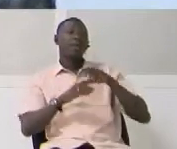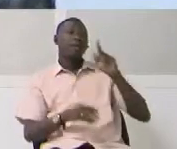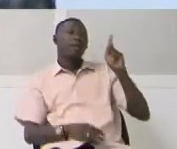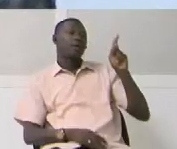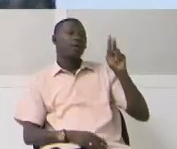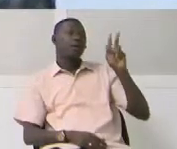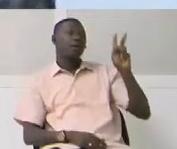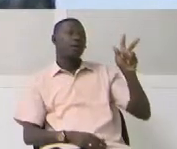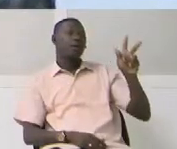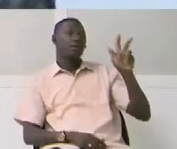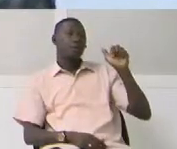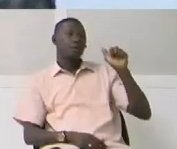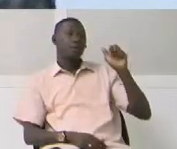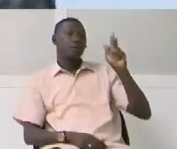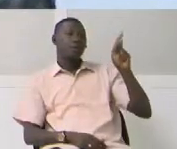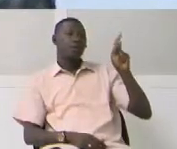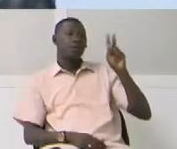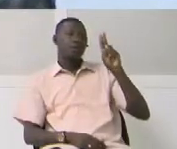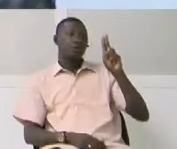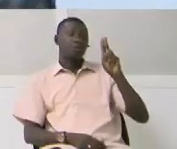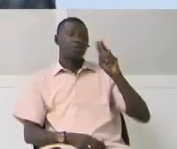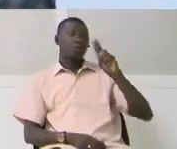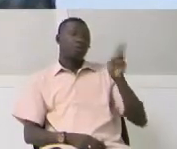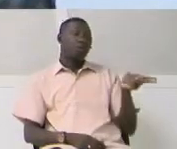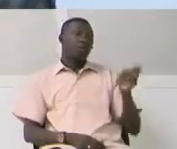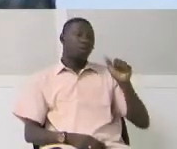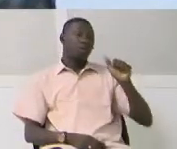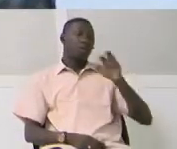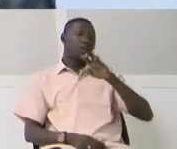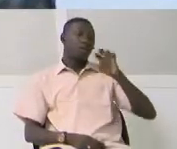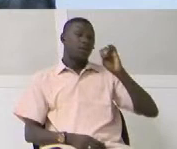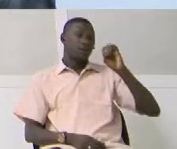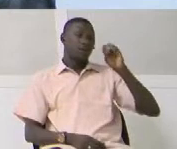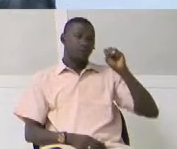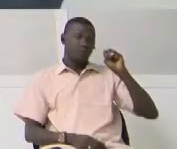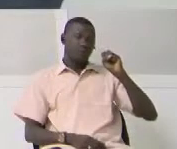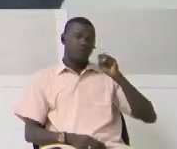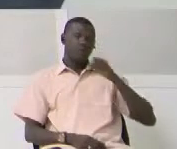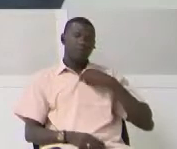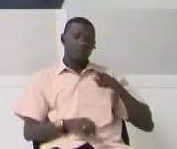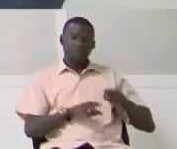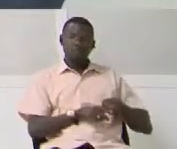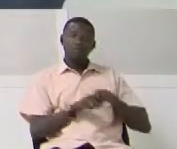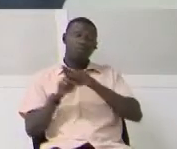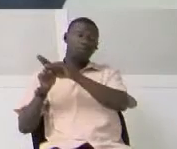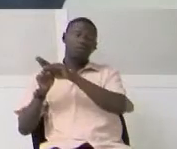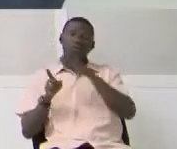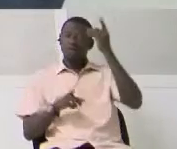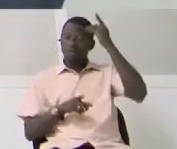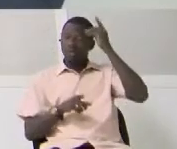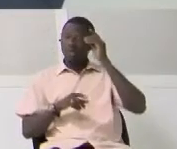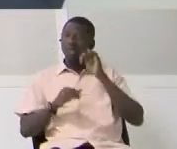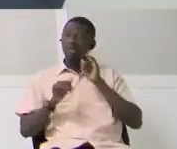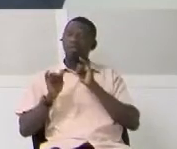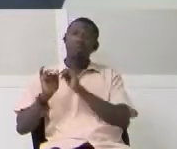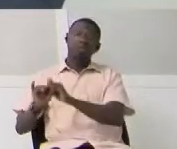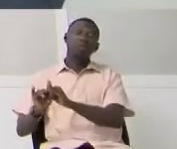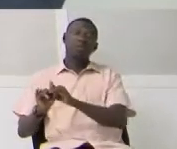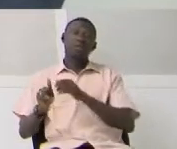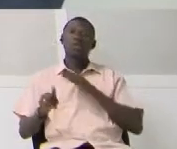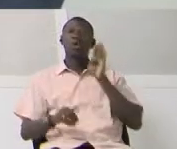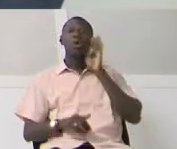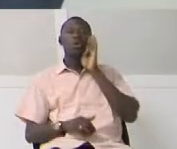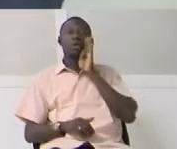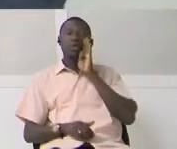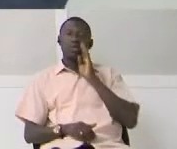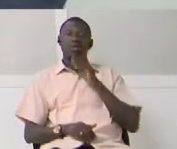with him and we lodged at a hotel called Asenda at Yara. And you in fact stayed in Senegal for an